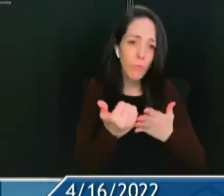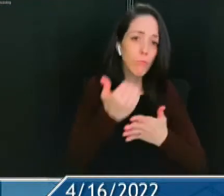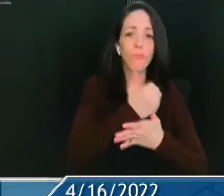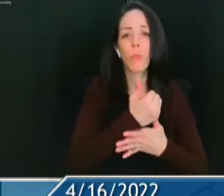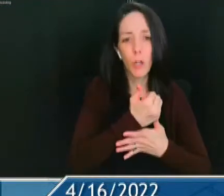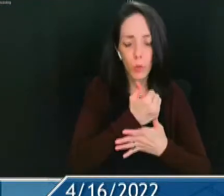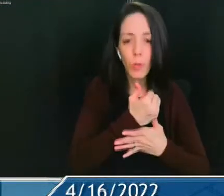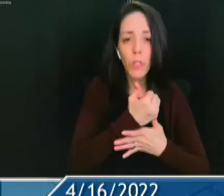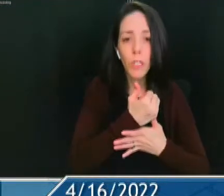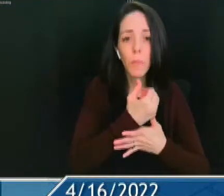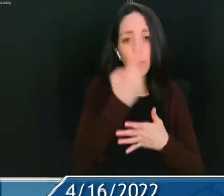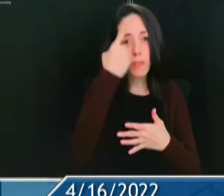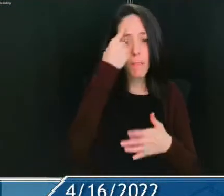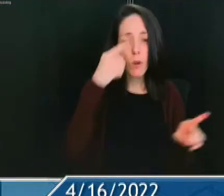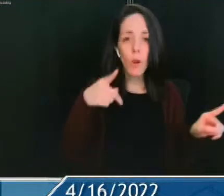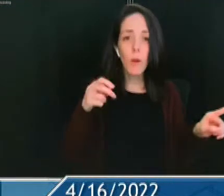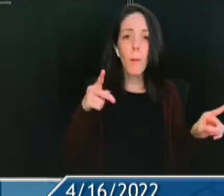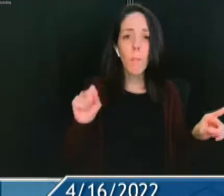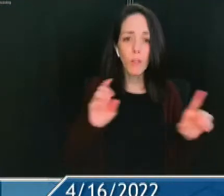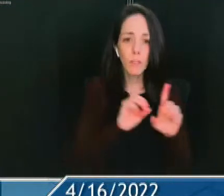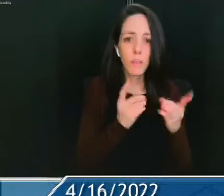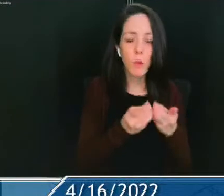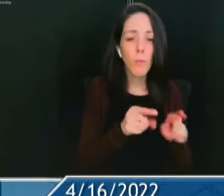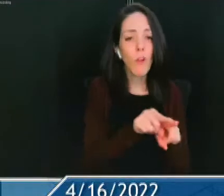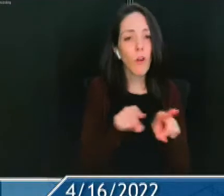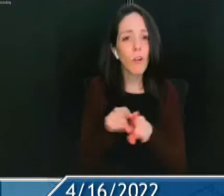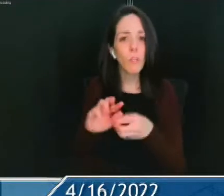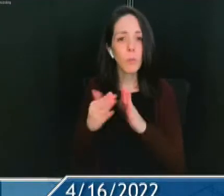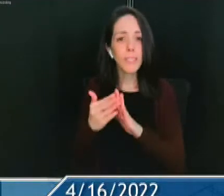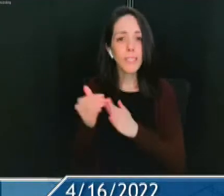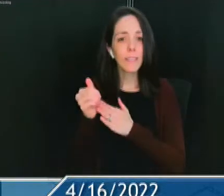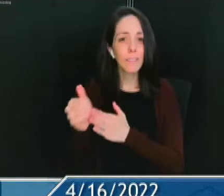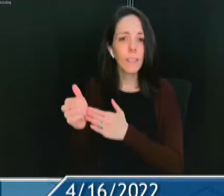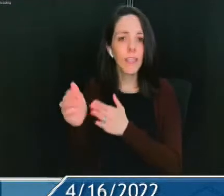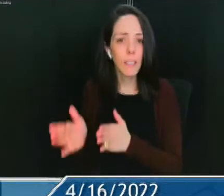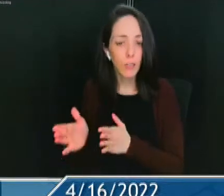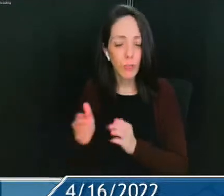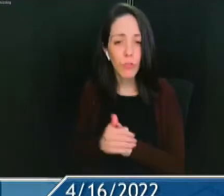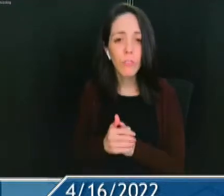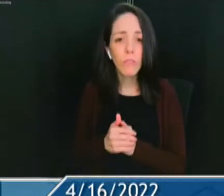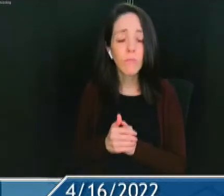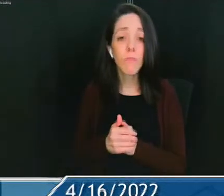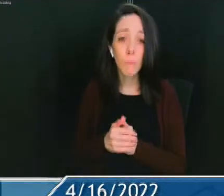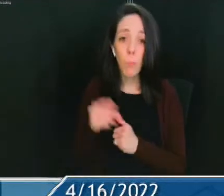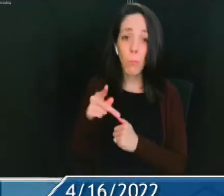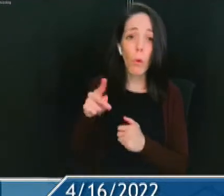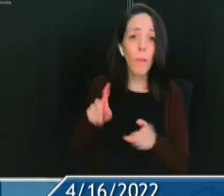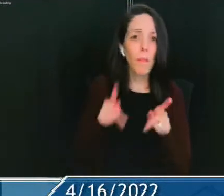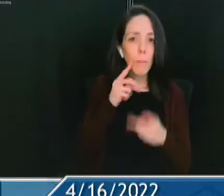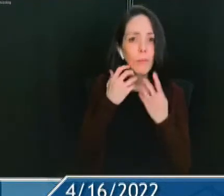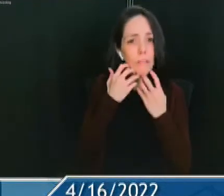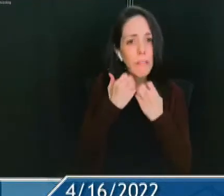priority for the Parks Bureau and the city leadership. It matters deeply to many Portlanders.